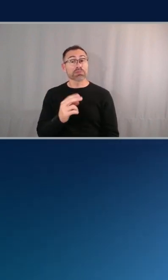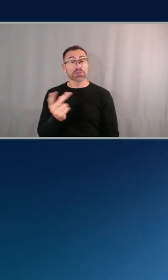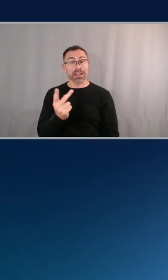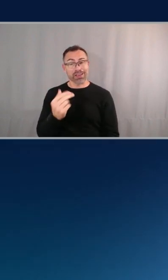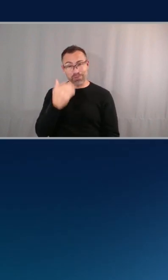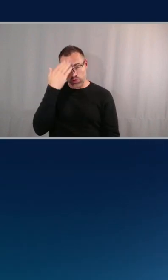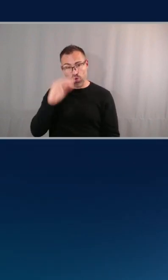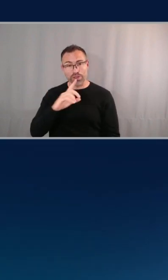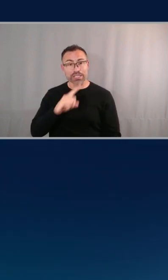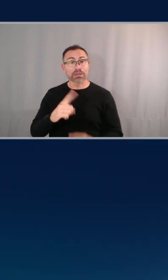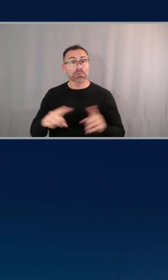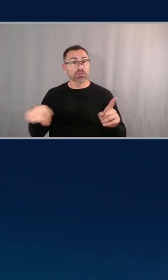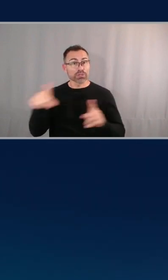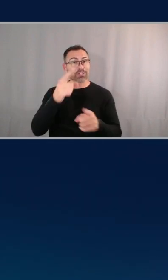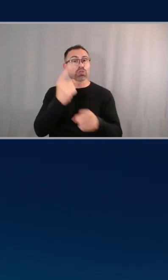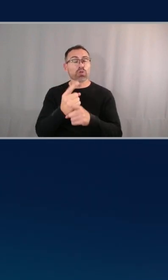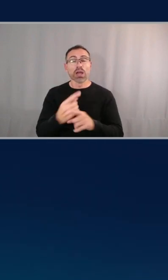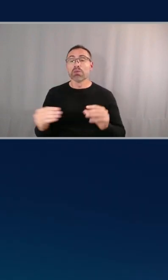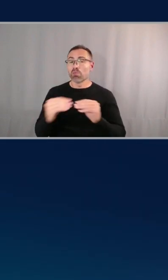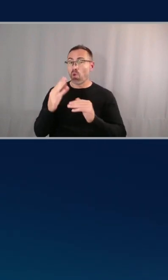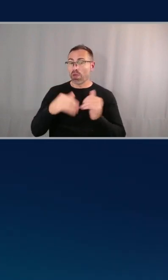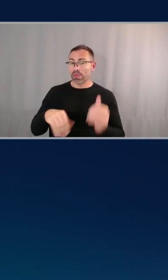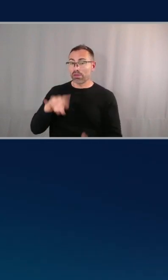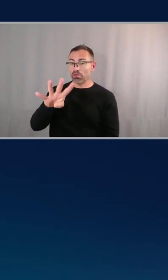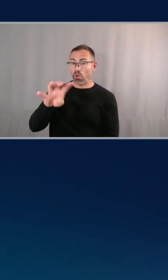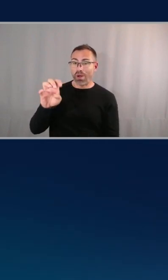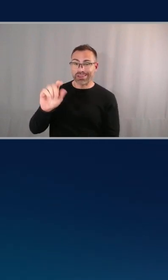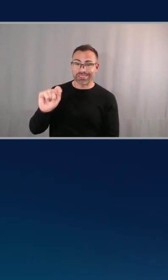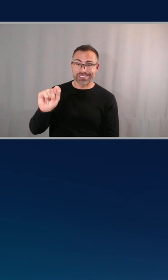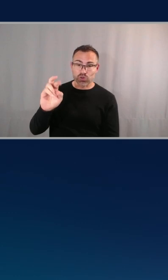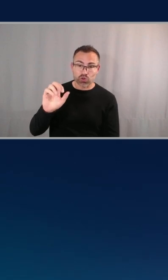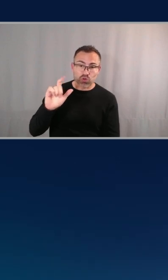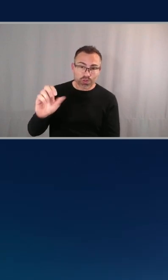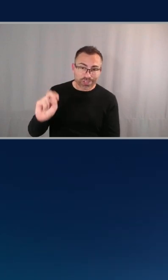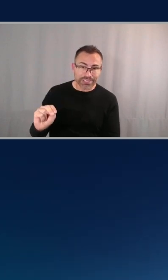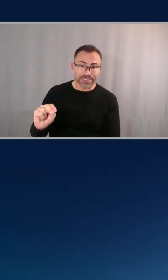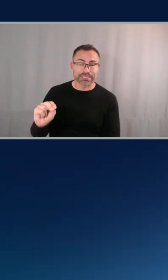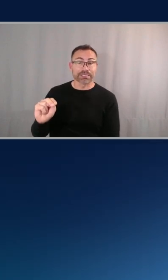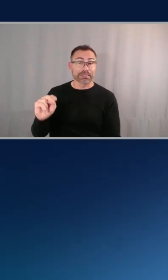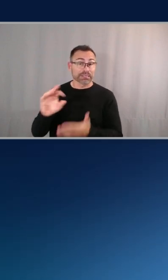it. More than 400 trillion at this point, counting. And I wonder how